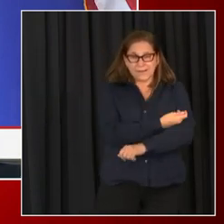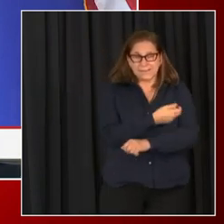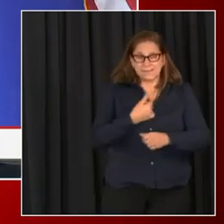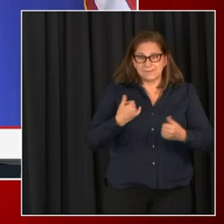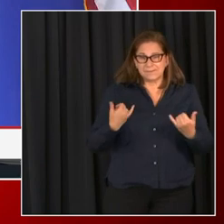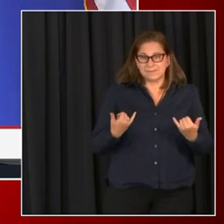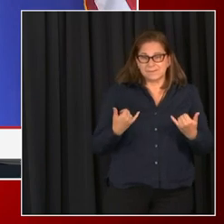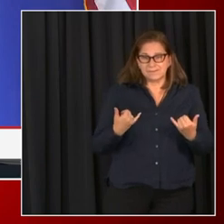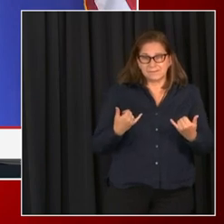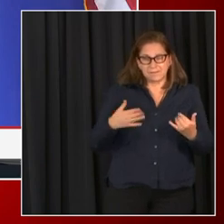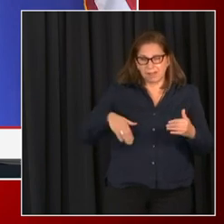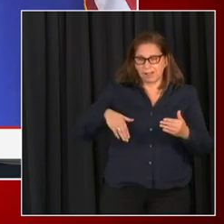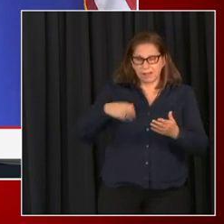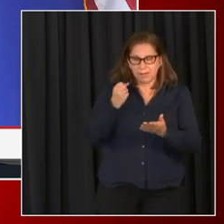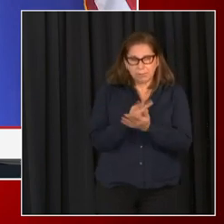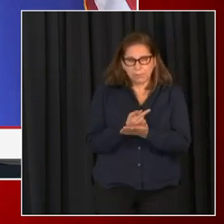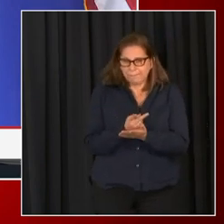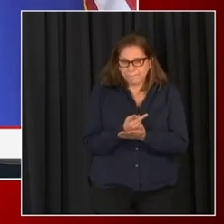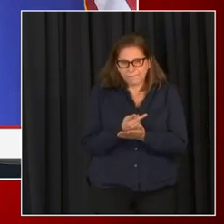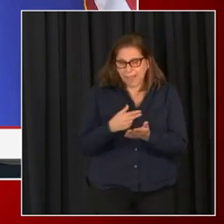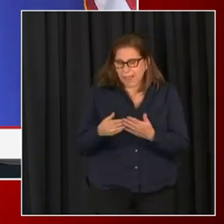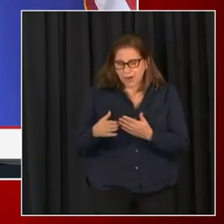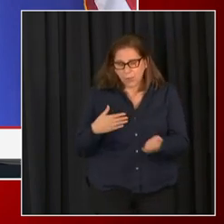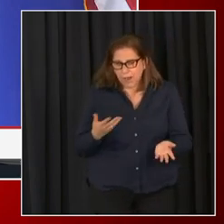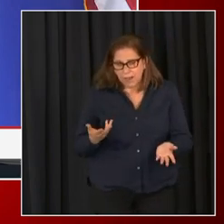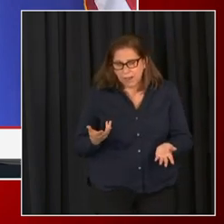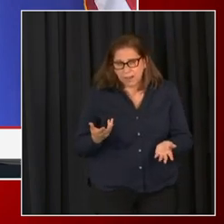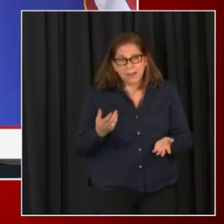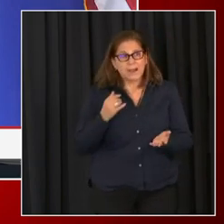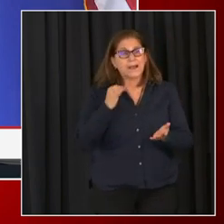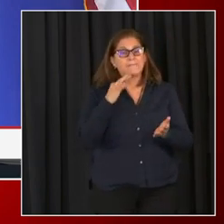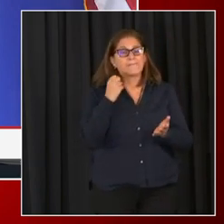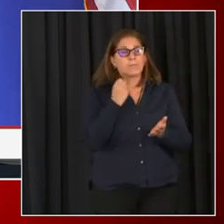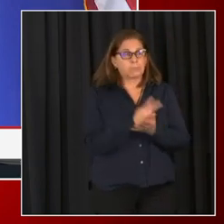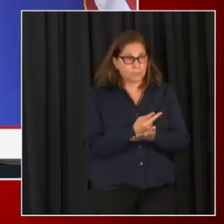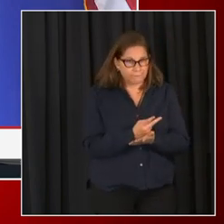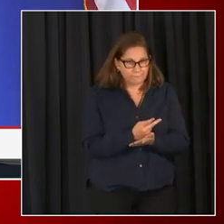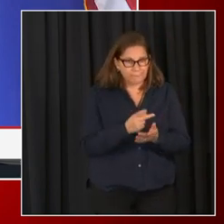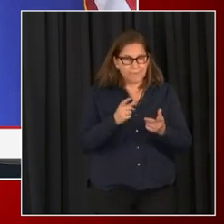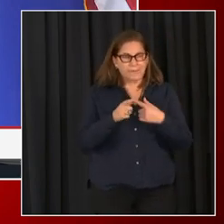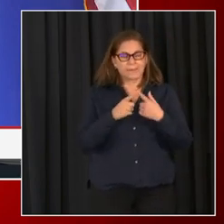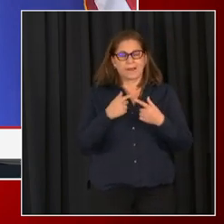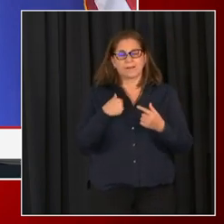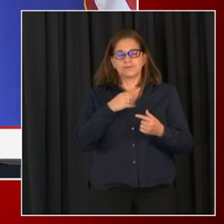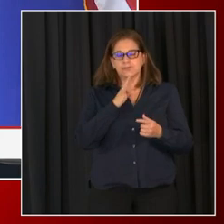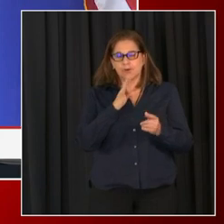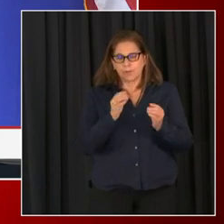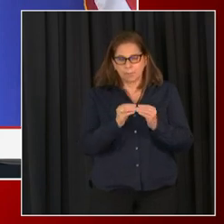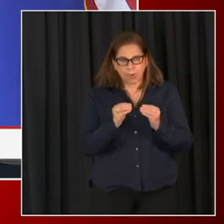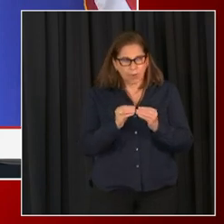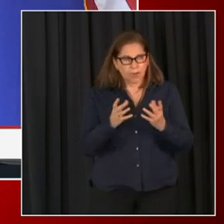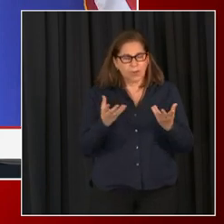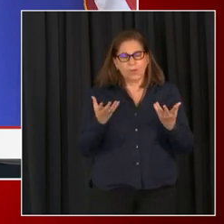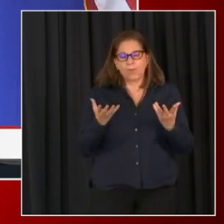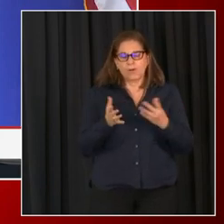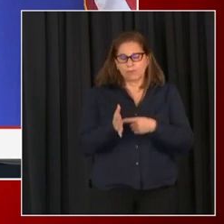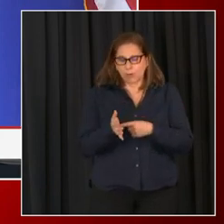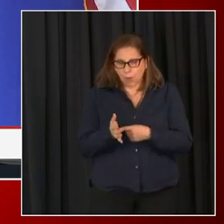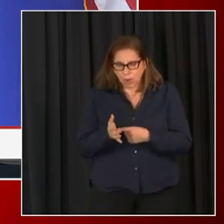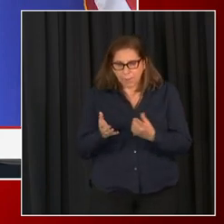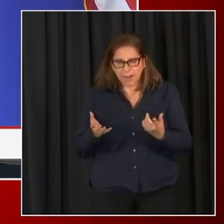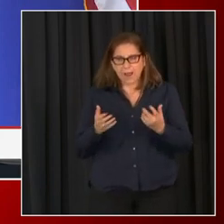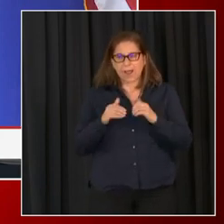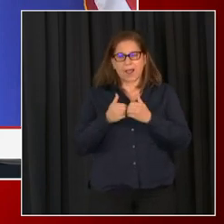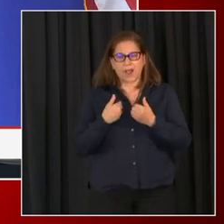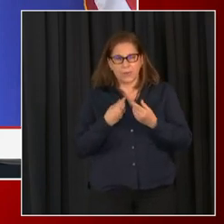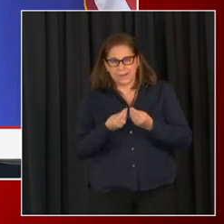approved, what the storage requirements are, what the distribution chain looks like, will have to all be finalized